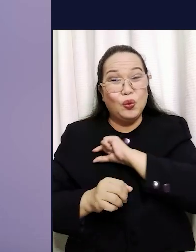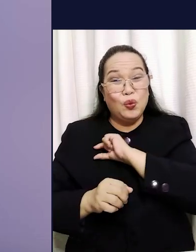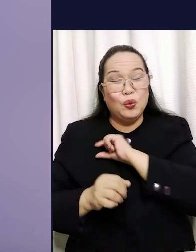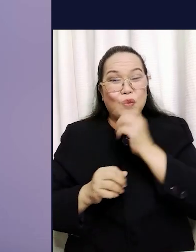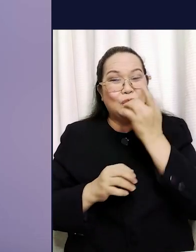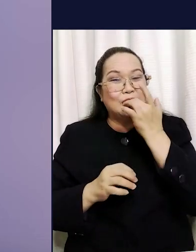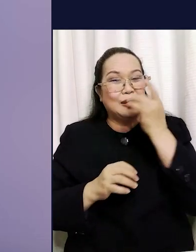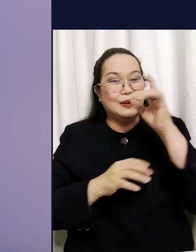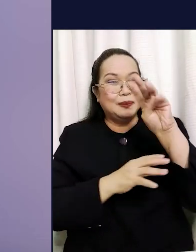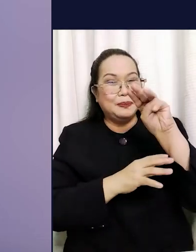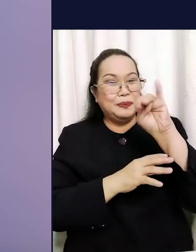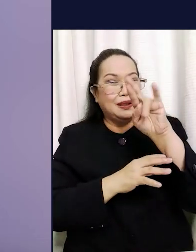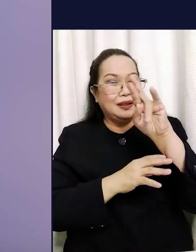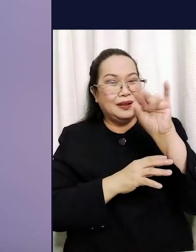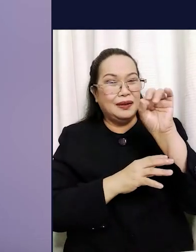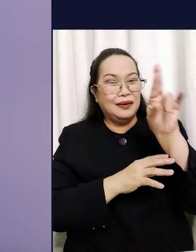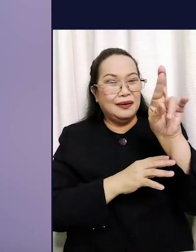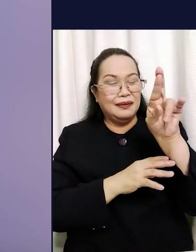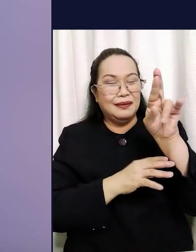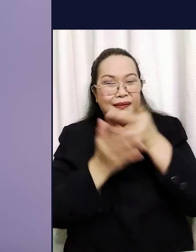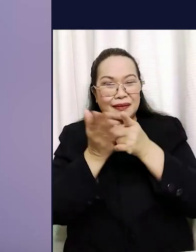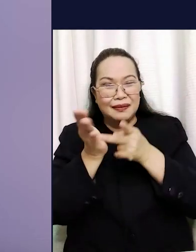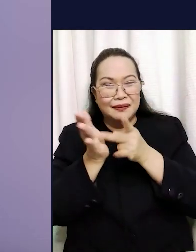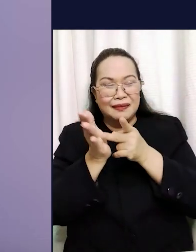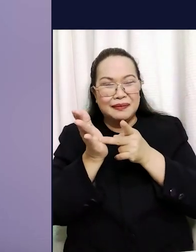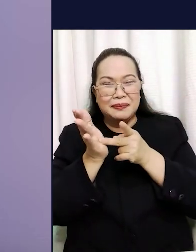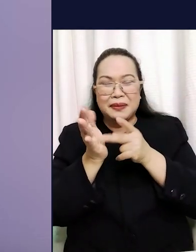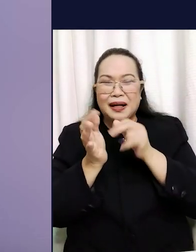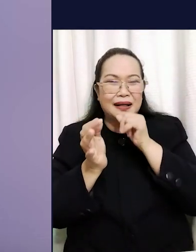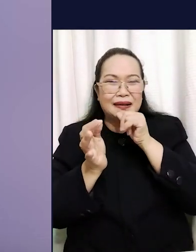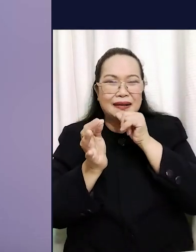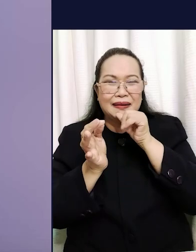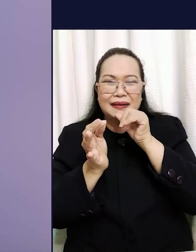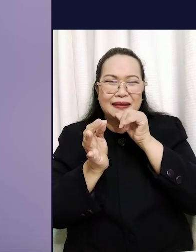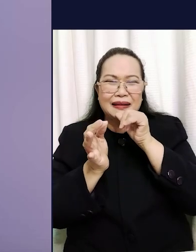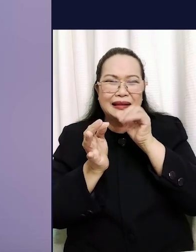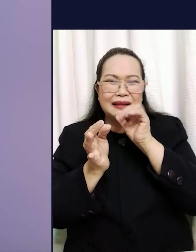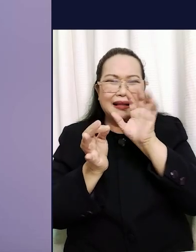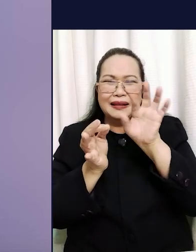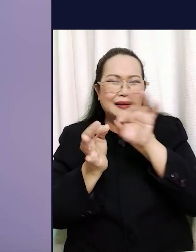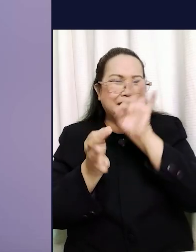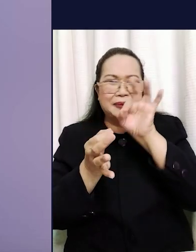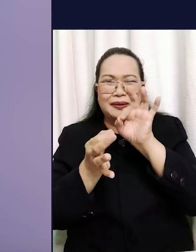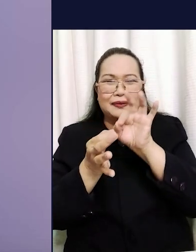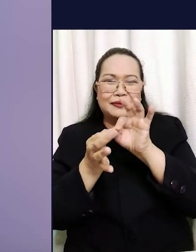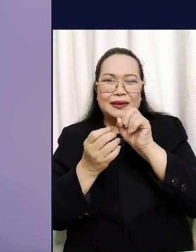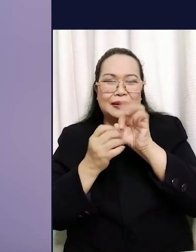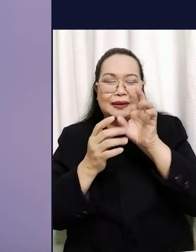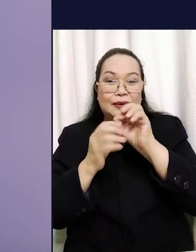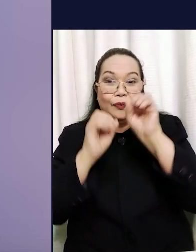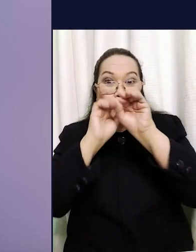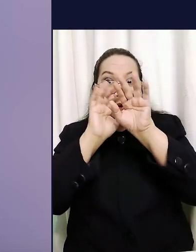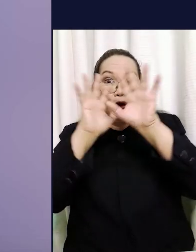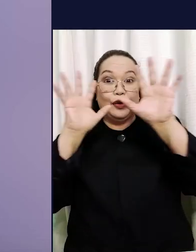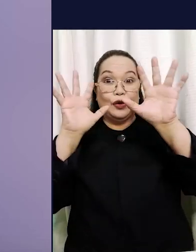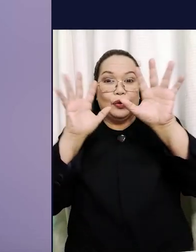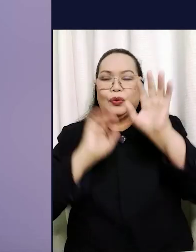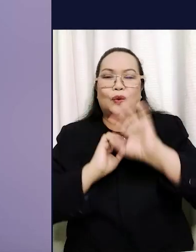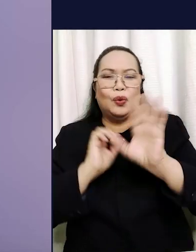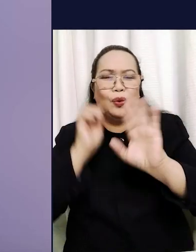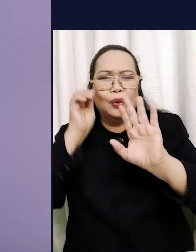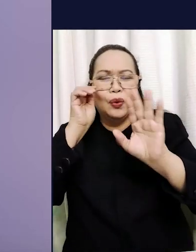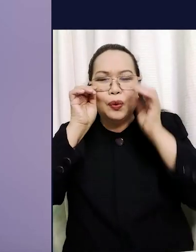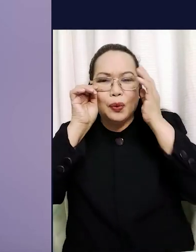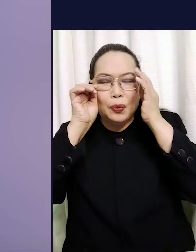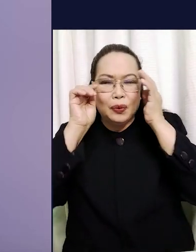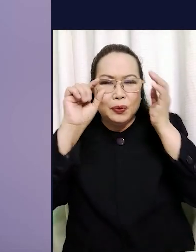enigma. Enigma. Meaning, darkly, dimly, madilim.